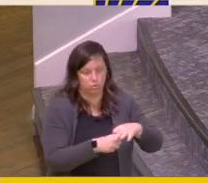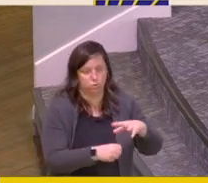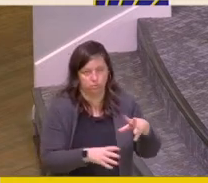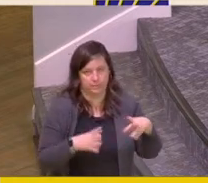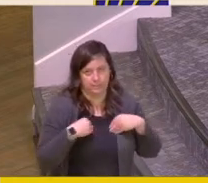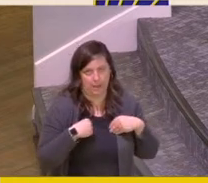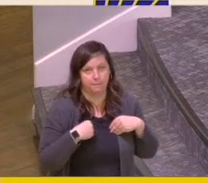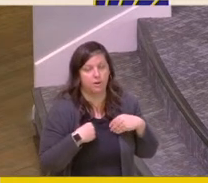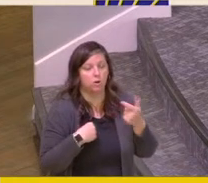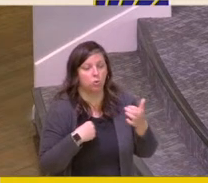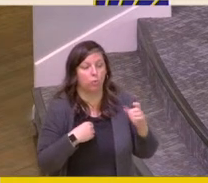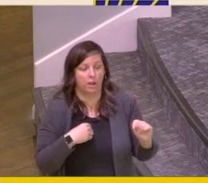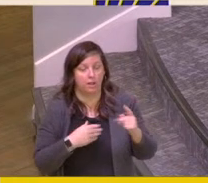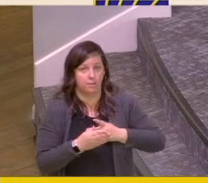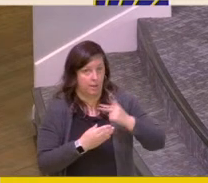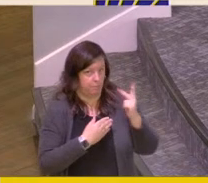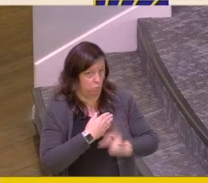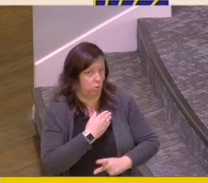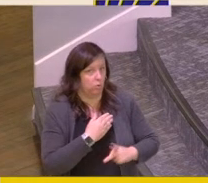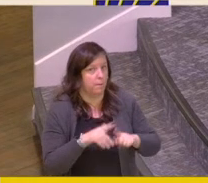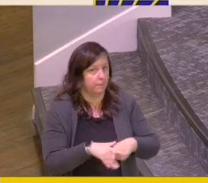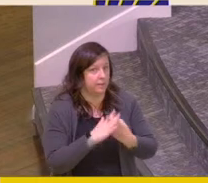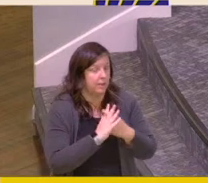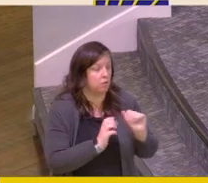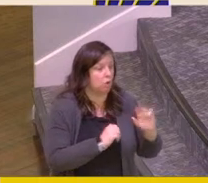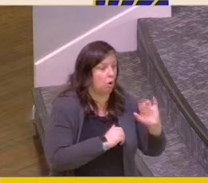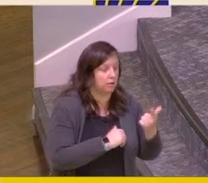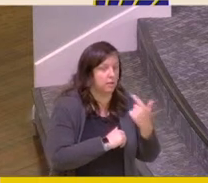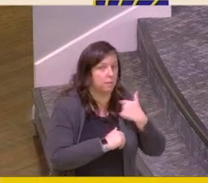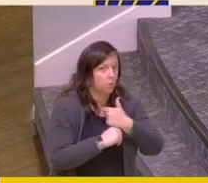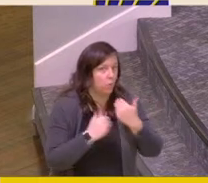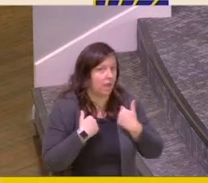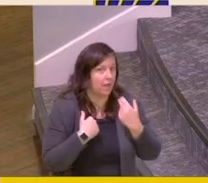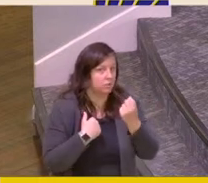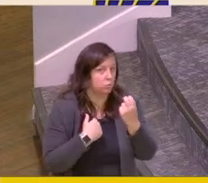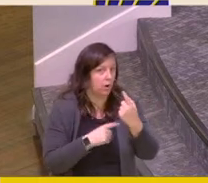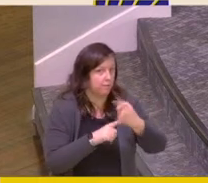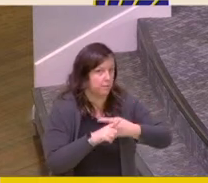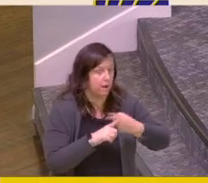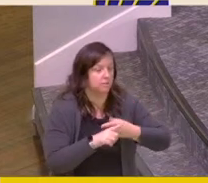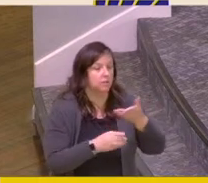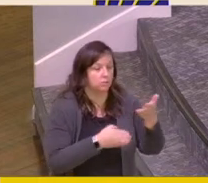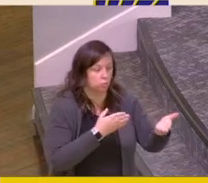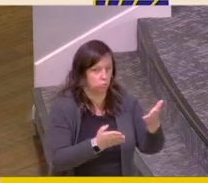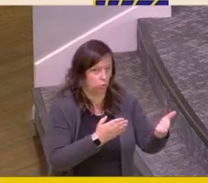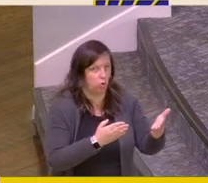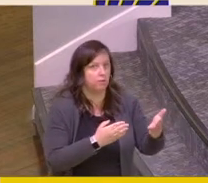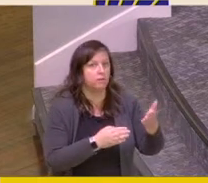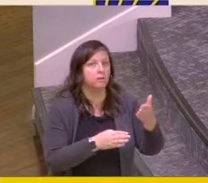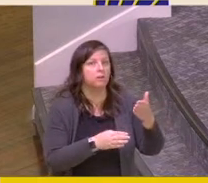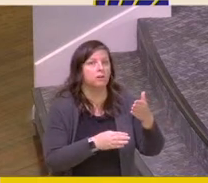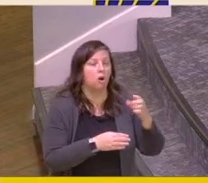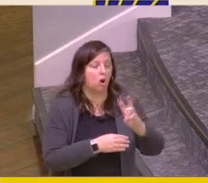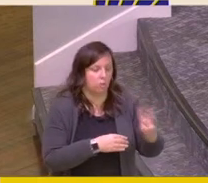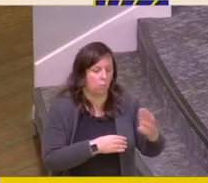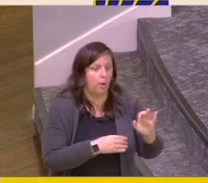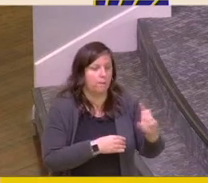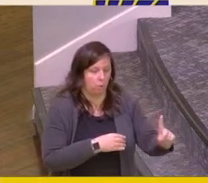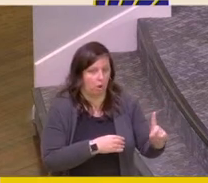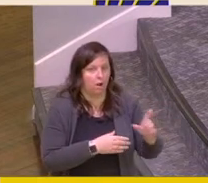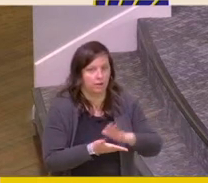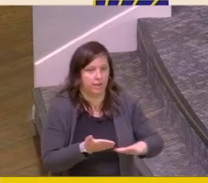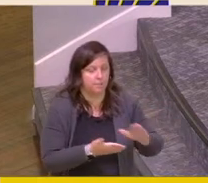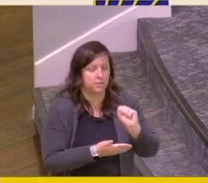began in August, but we were given 12 months from that March date to serve the students on the West Broad campus. So starting in August,